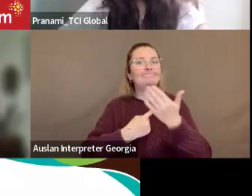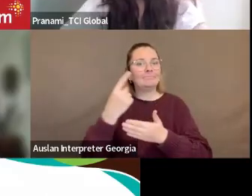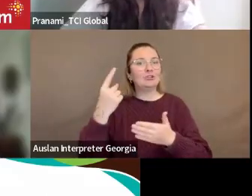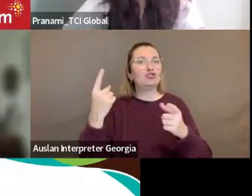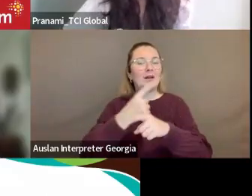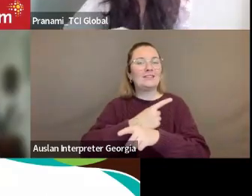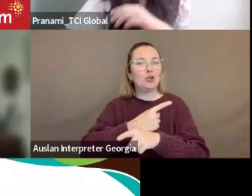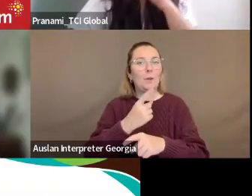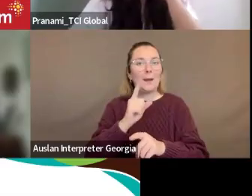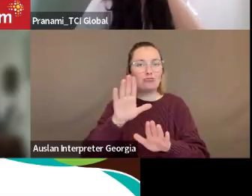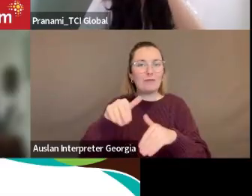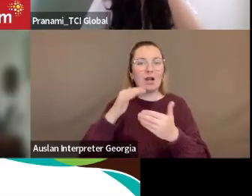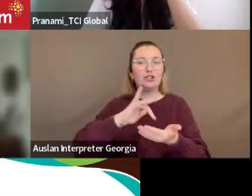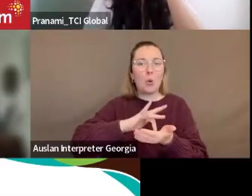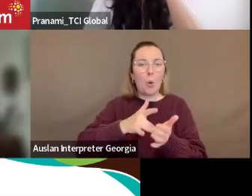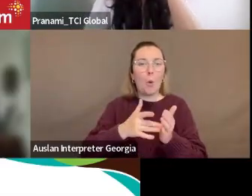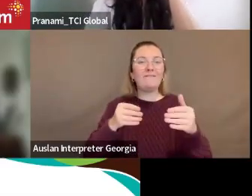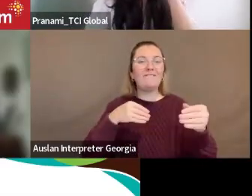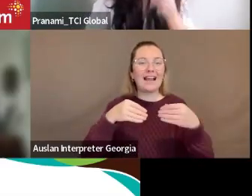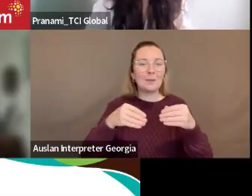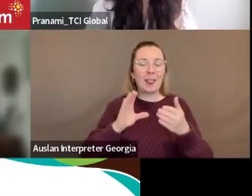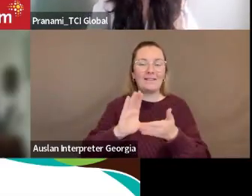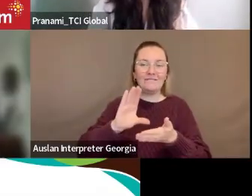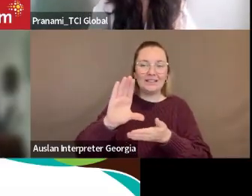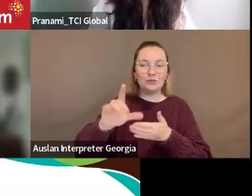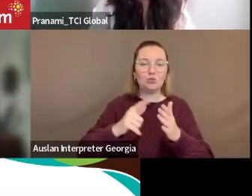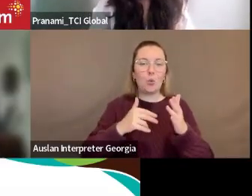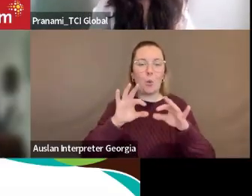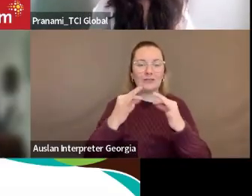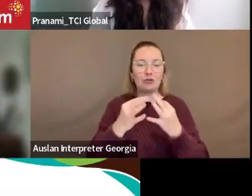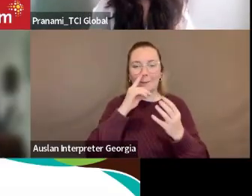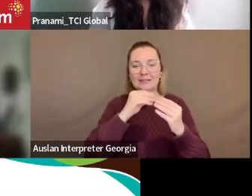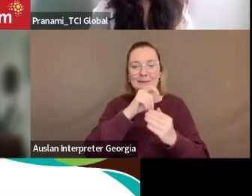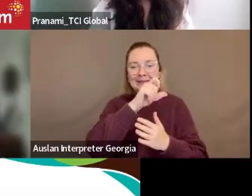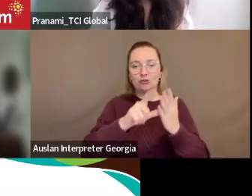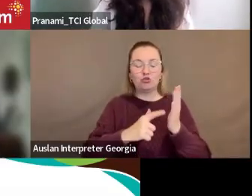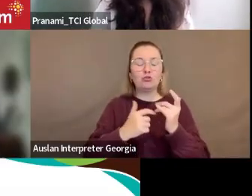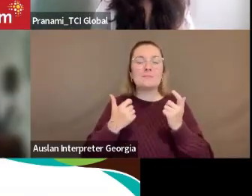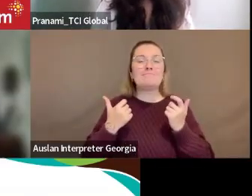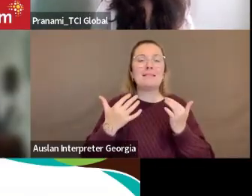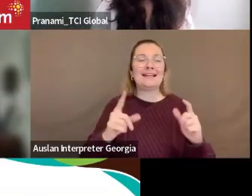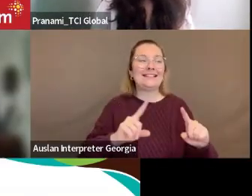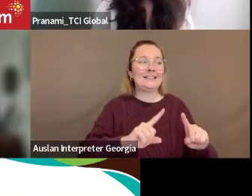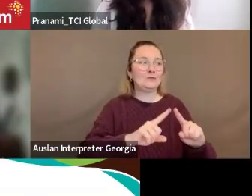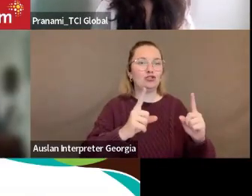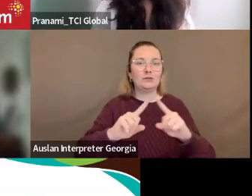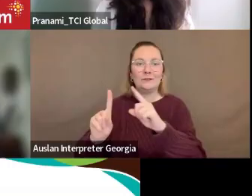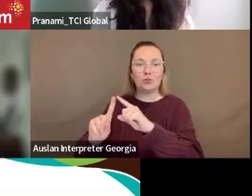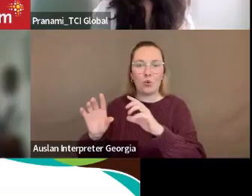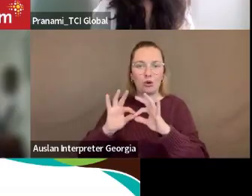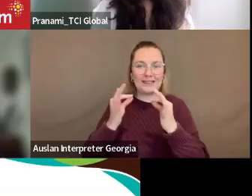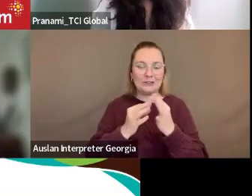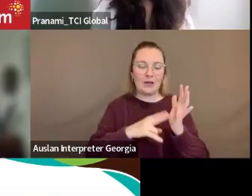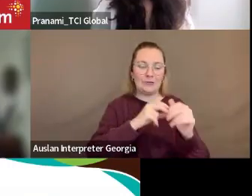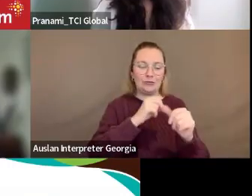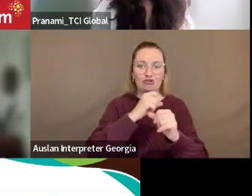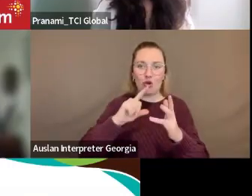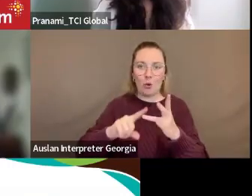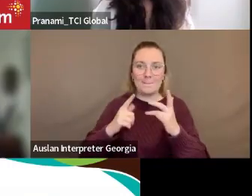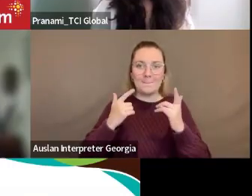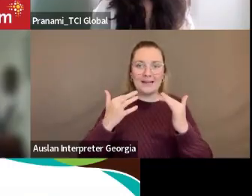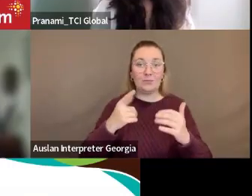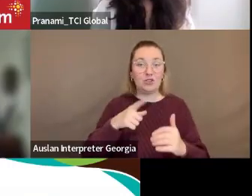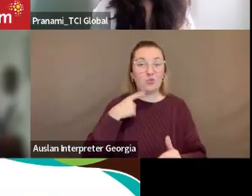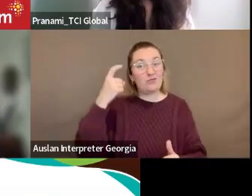we provide core flexible funding to organisations of persons with disabilities, to many civil society organisations and to NGOs, as